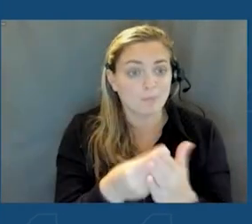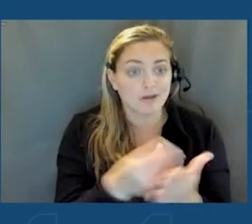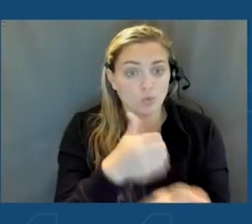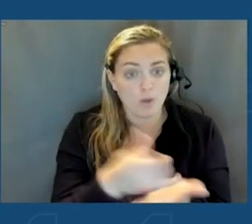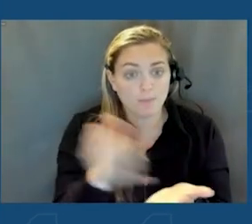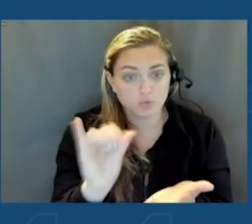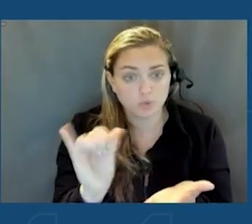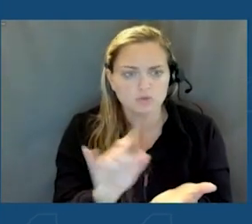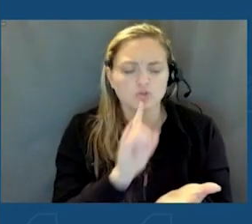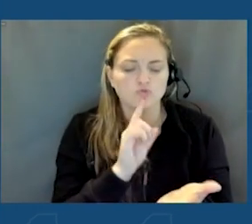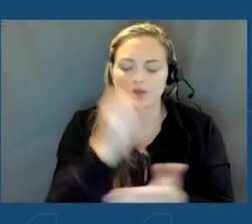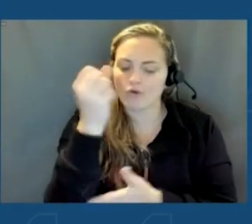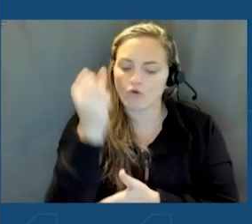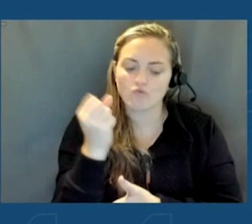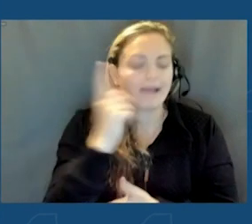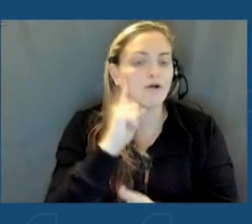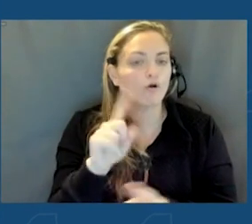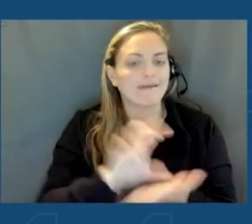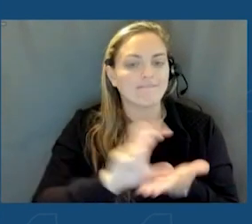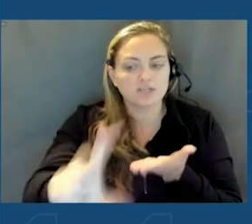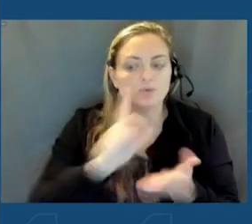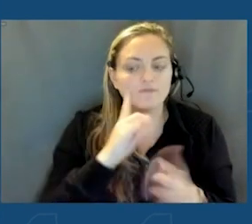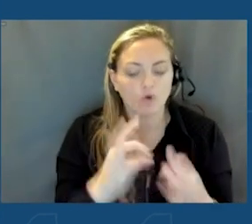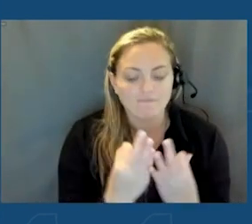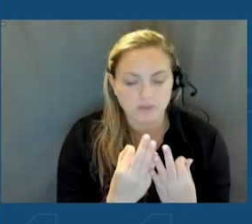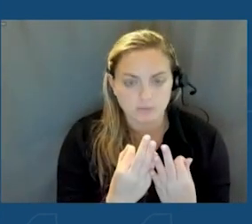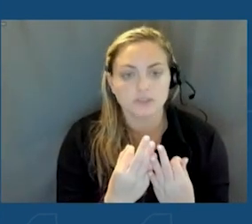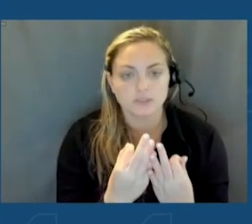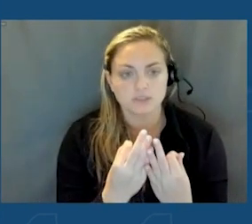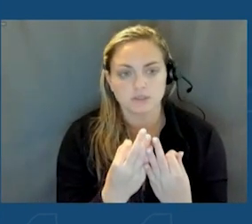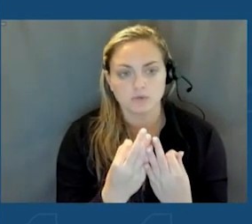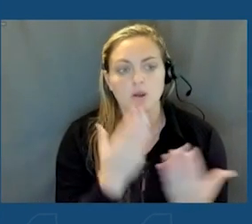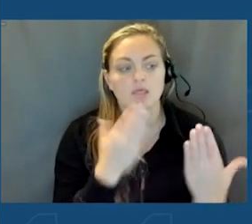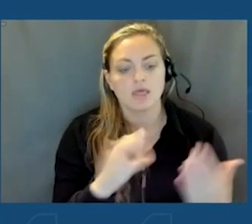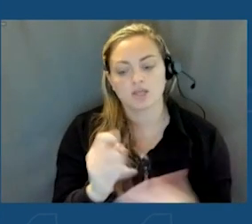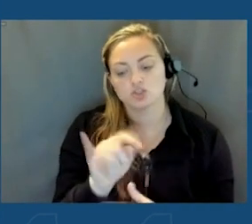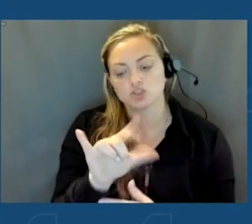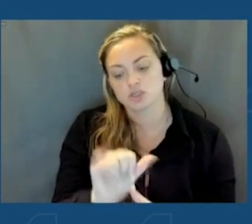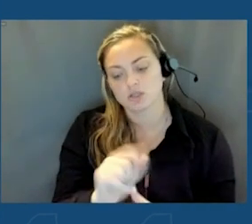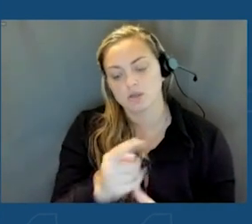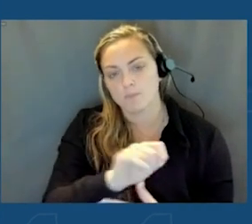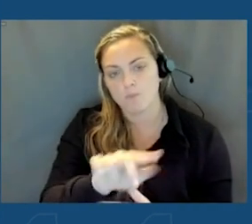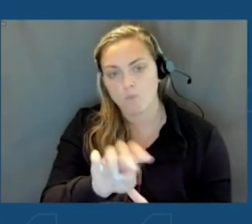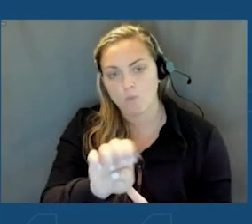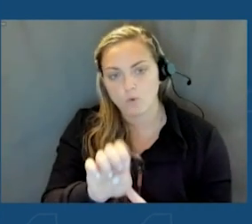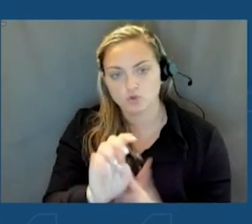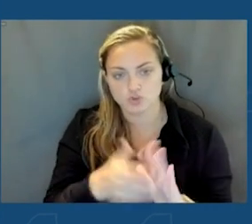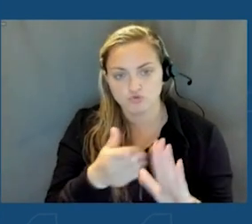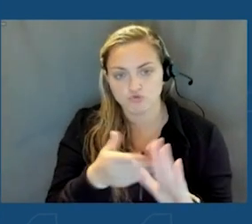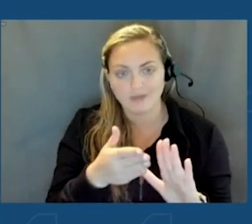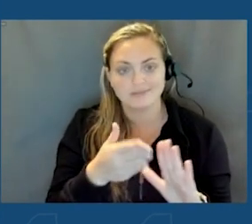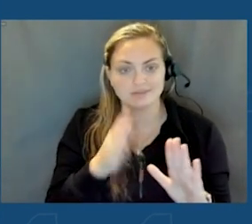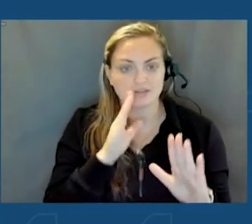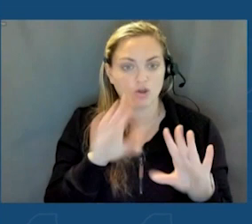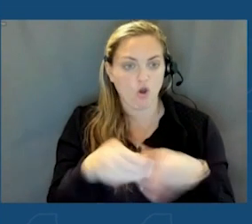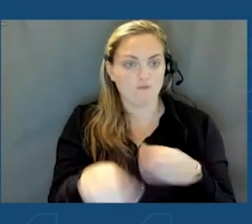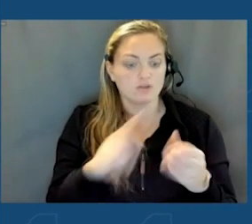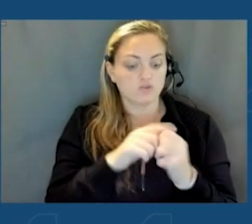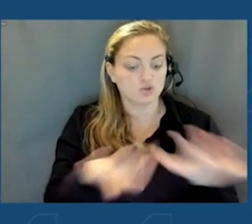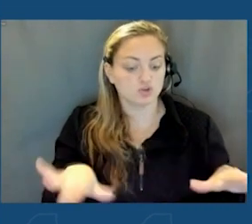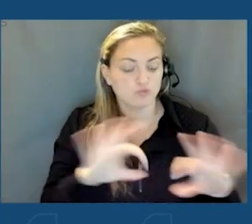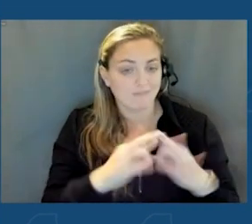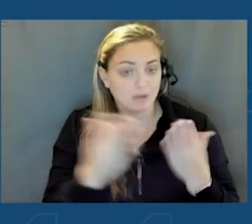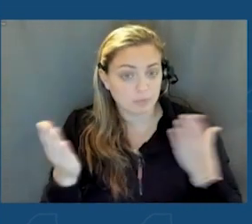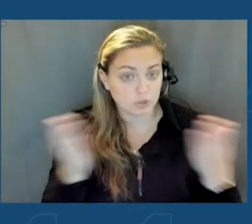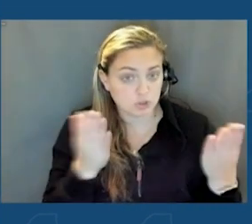this is a record investment for our families, and I want to again thank Sheila Poole, who heads up our Office of Children and Family Services, for all your hard work to